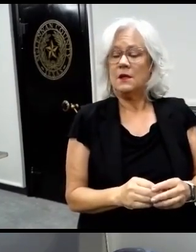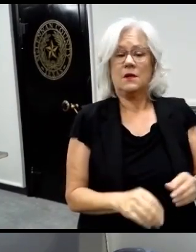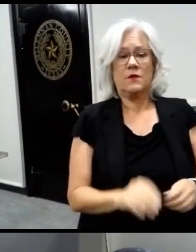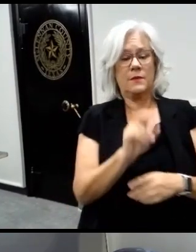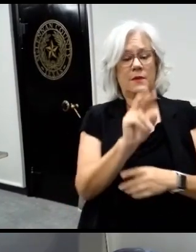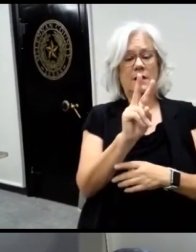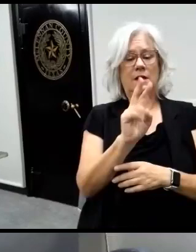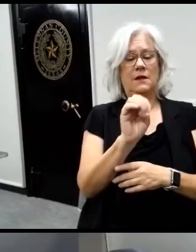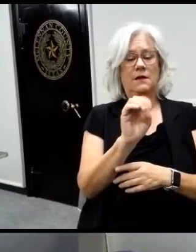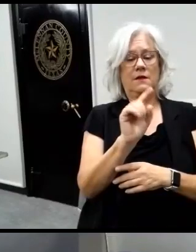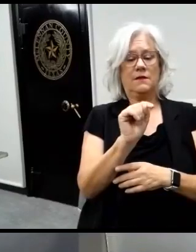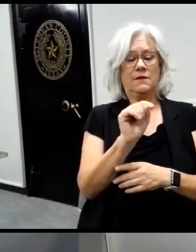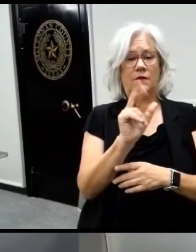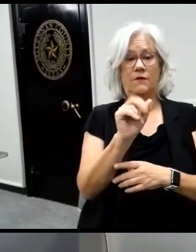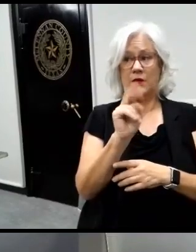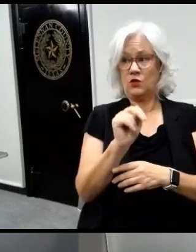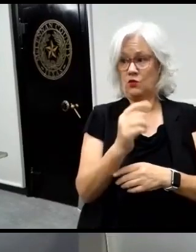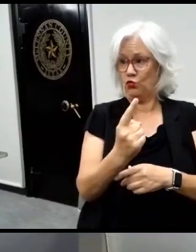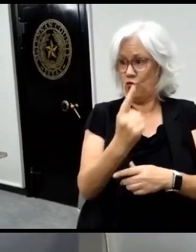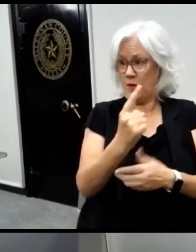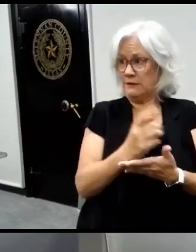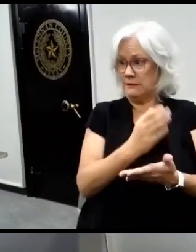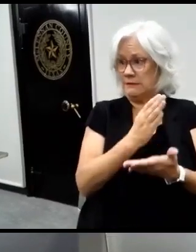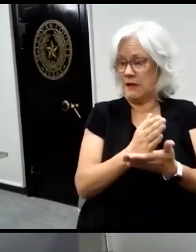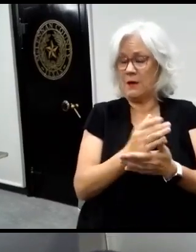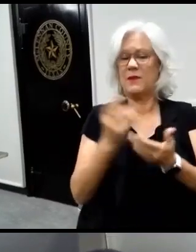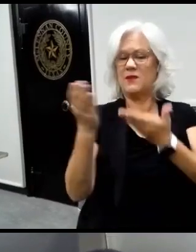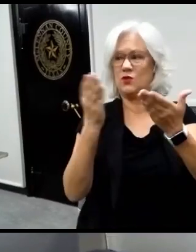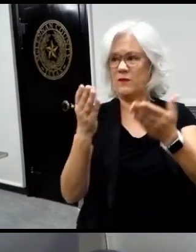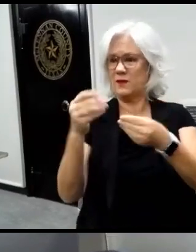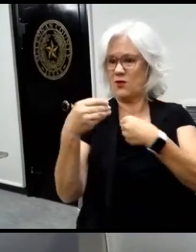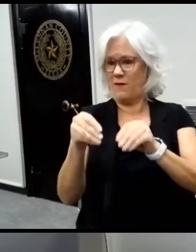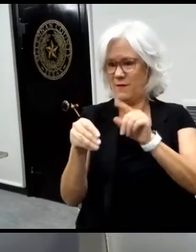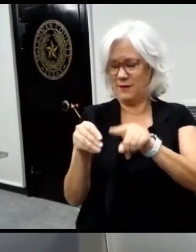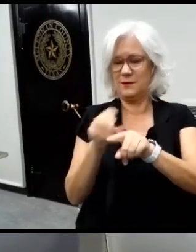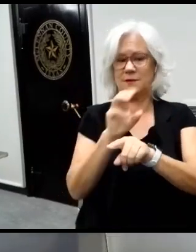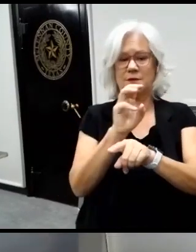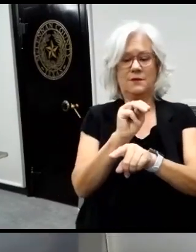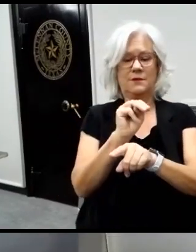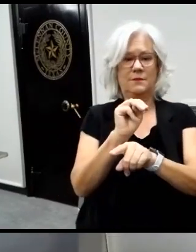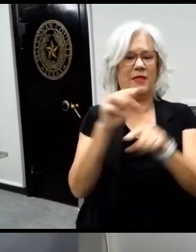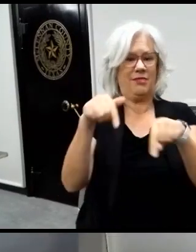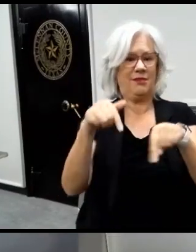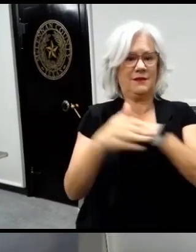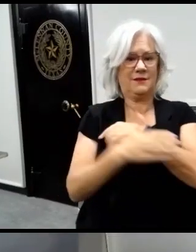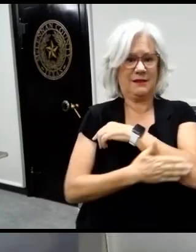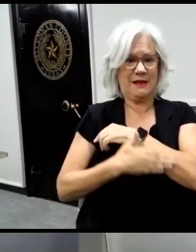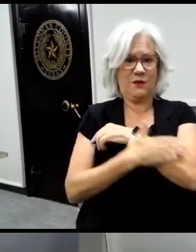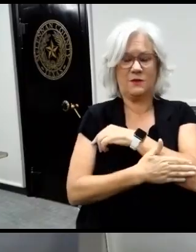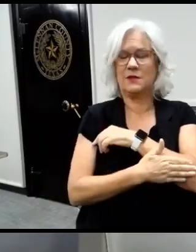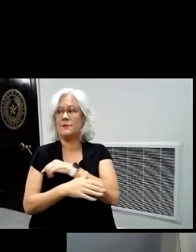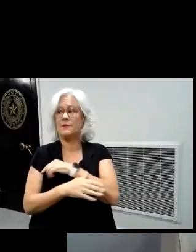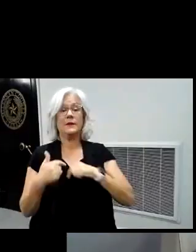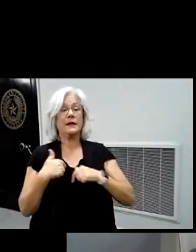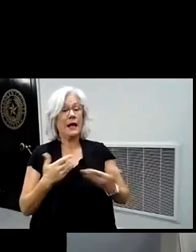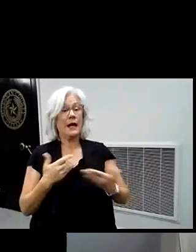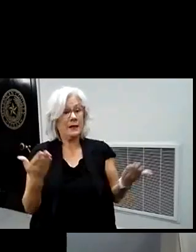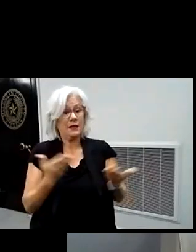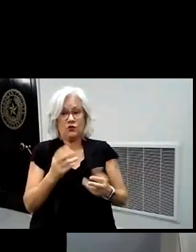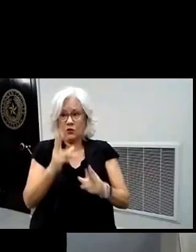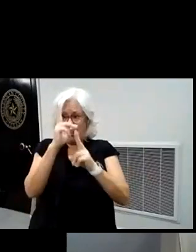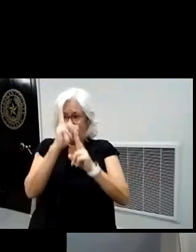Veteran One Stop at the Veteran Service Office, Clinton County. I am here to honor the